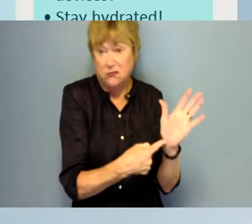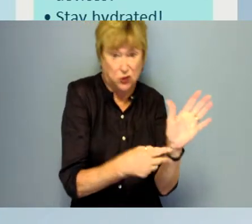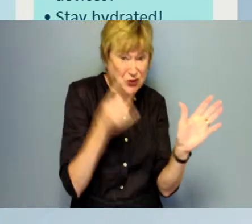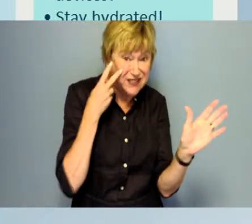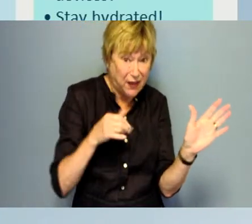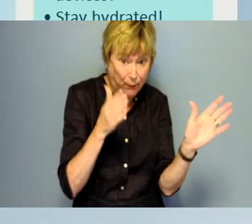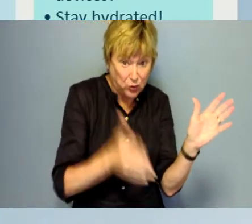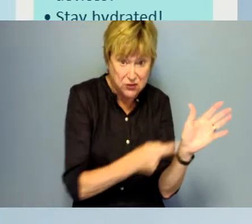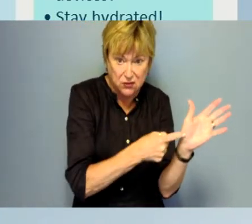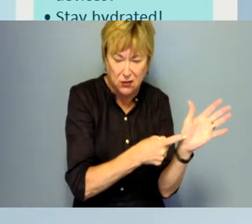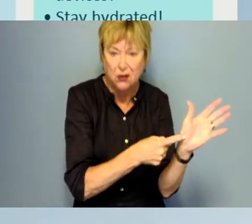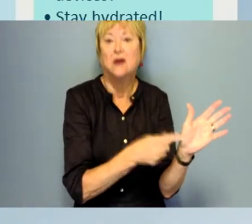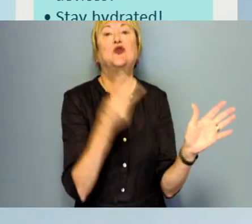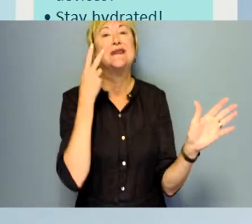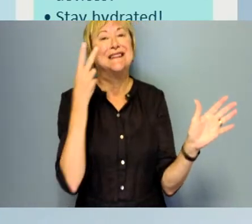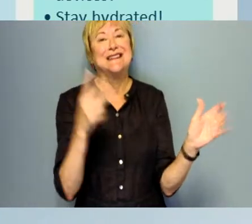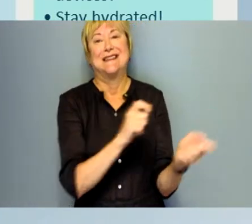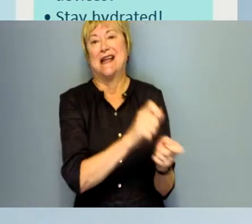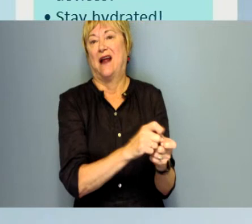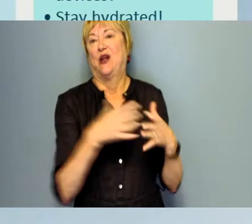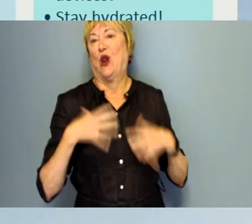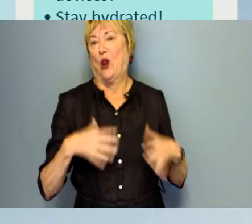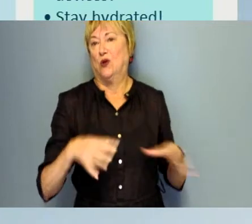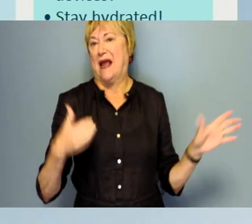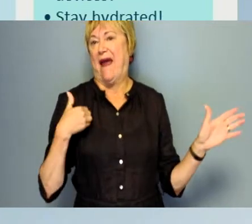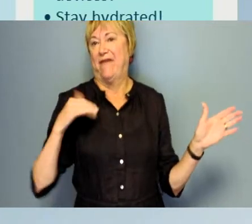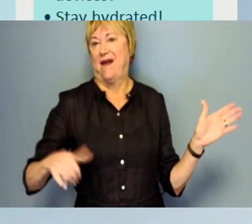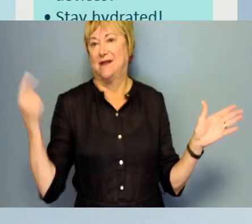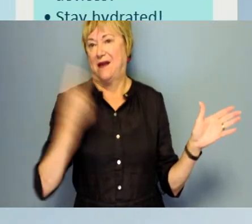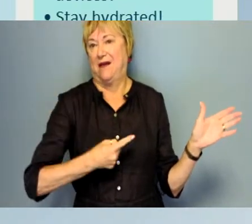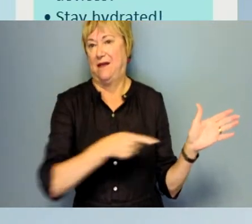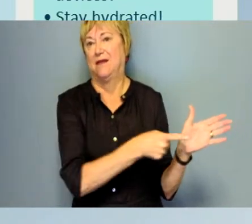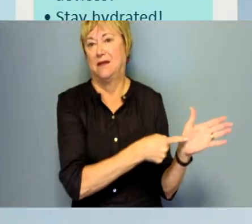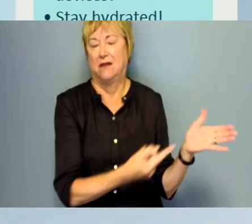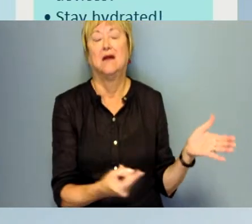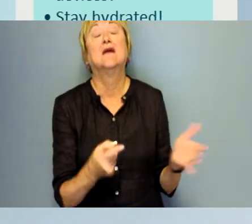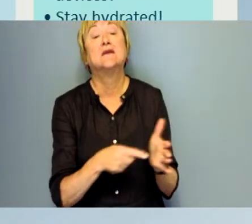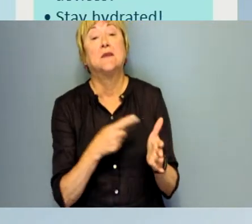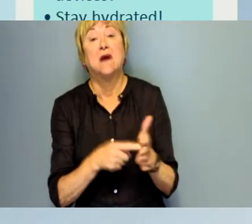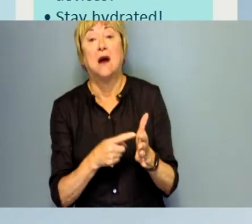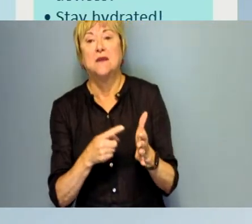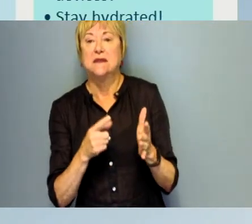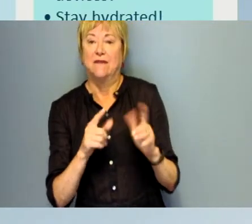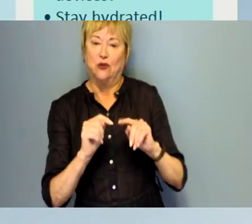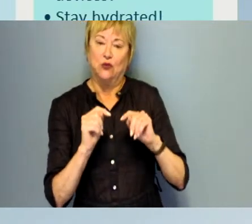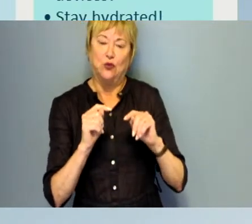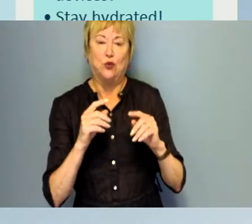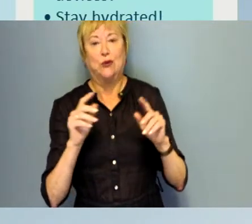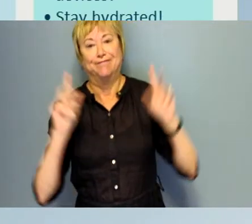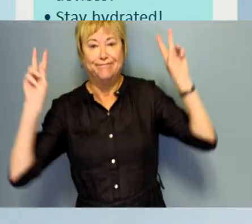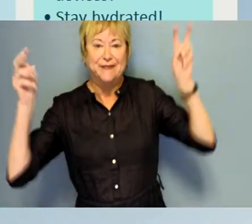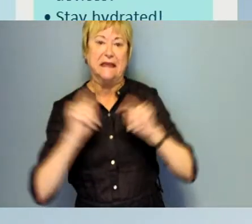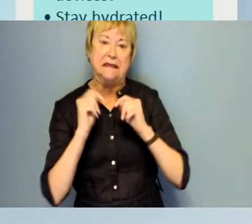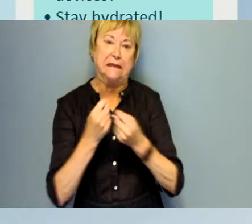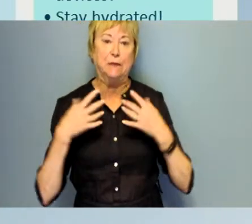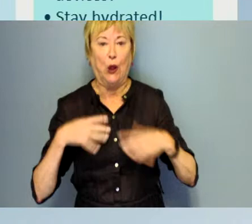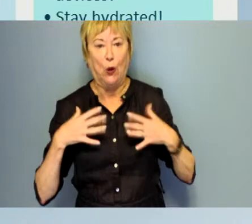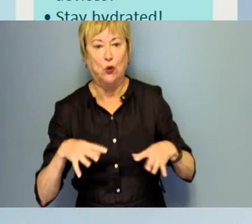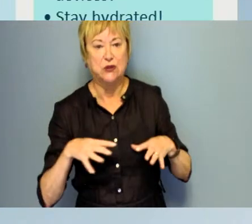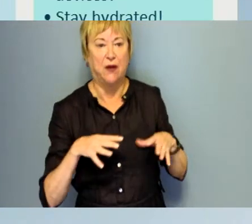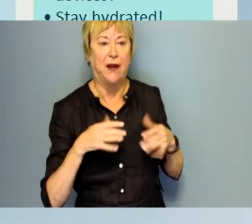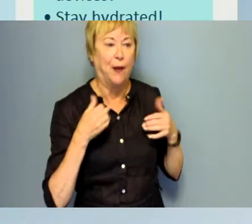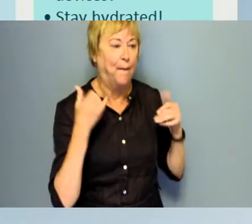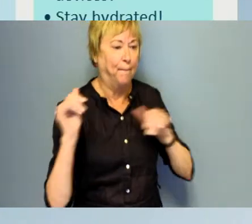know exactly what they were wearing. And sometimes it even helps to dress like a team. So everybody in